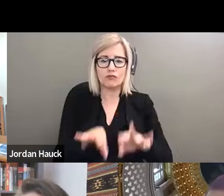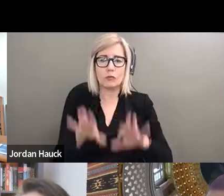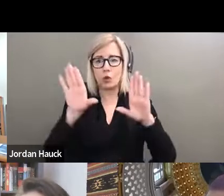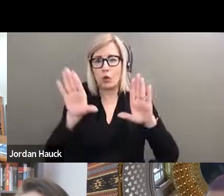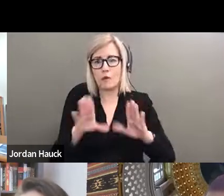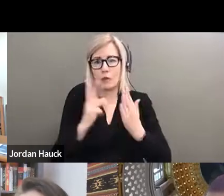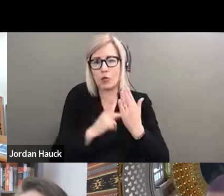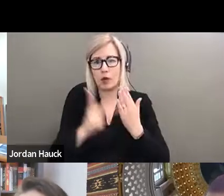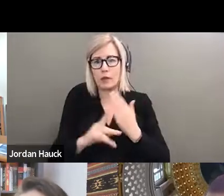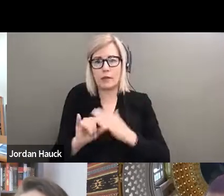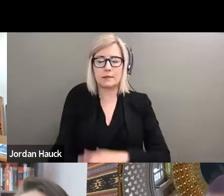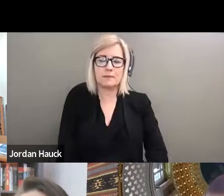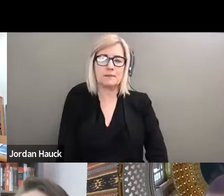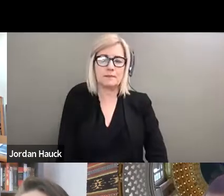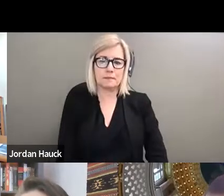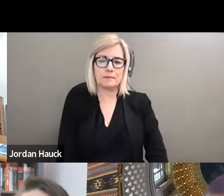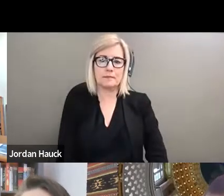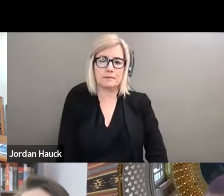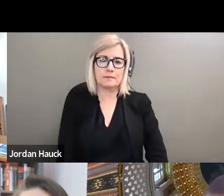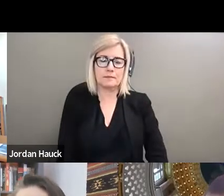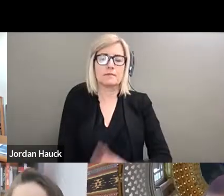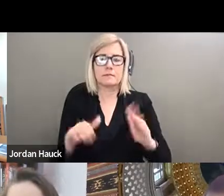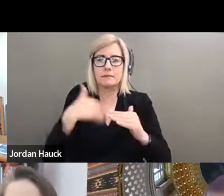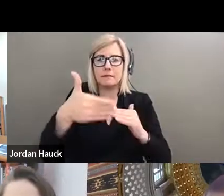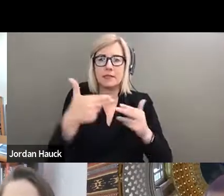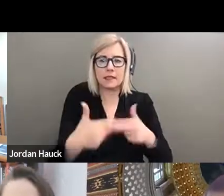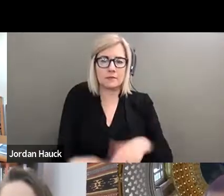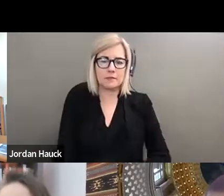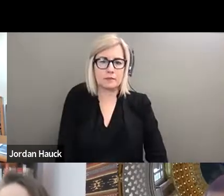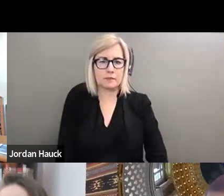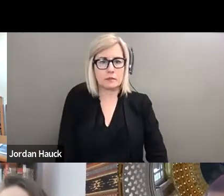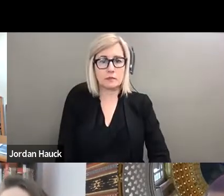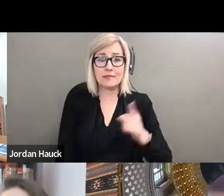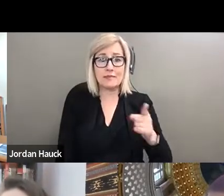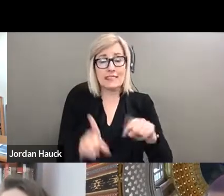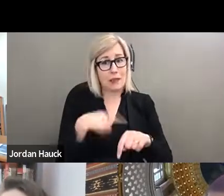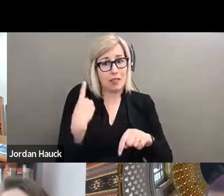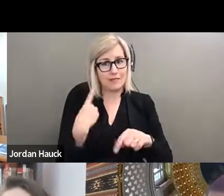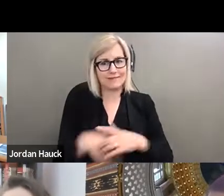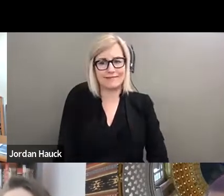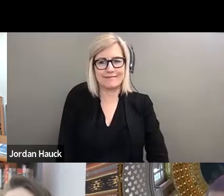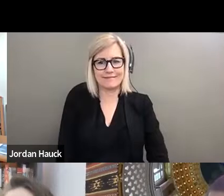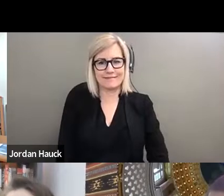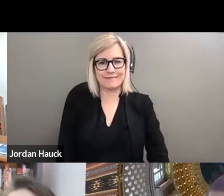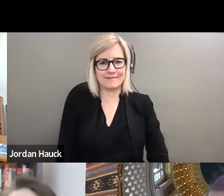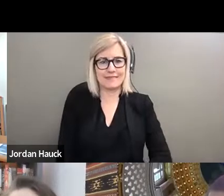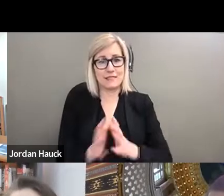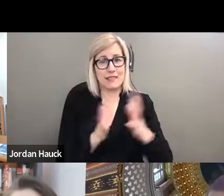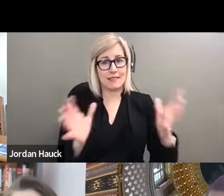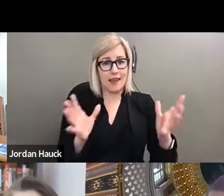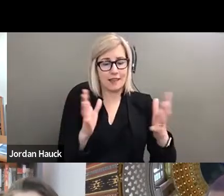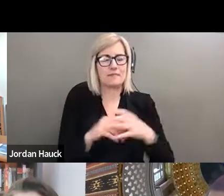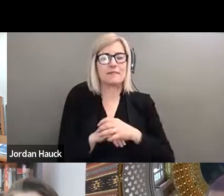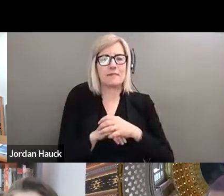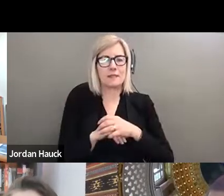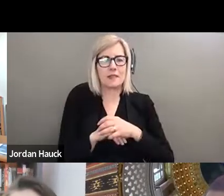program that is. You can move to the next one. This one's long. There's a lot in it.